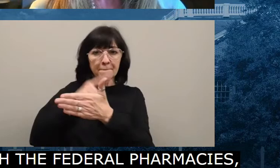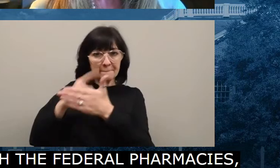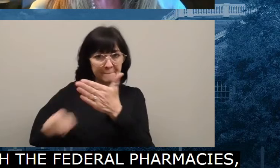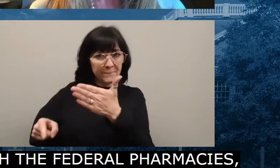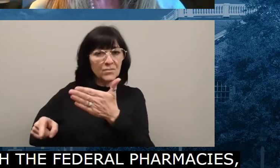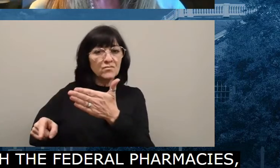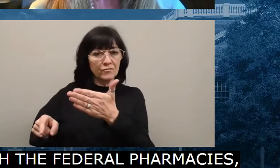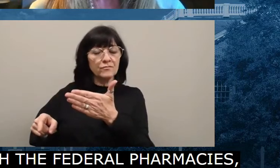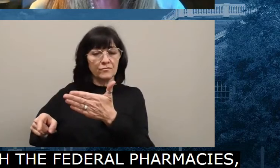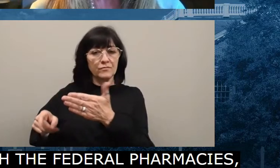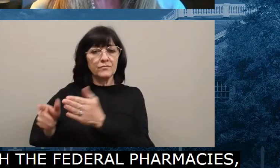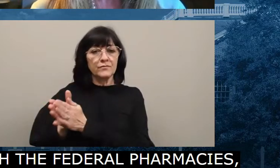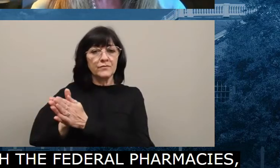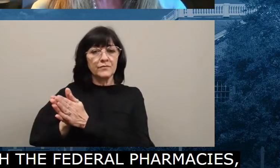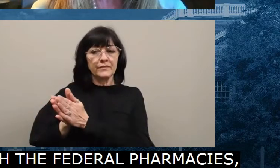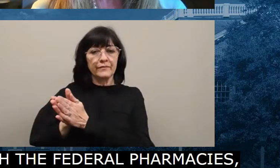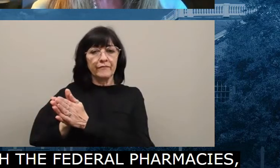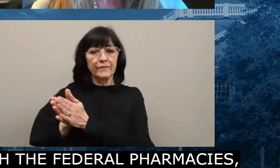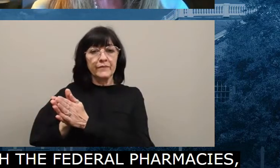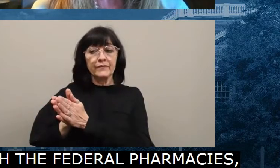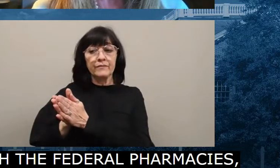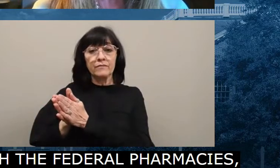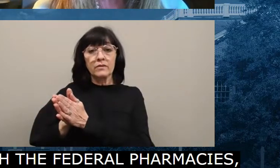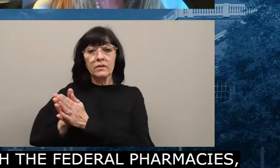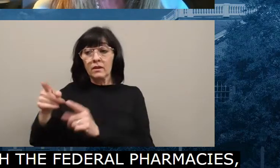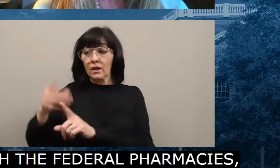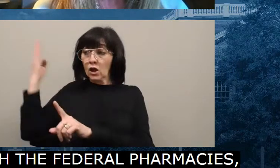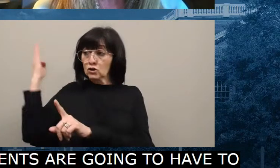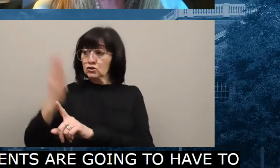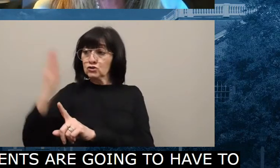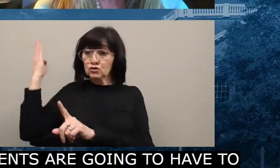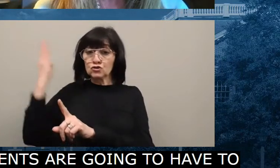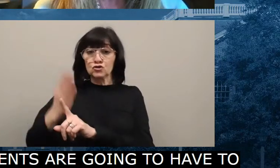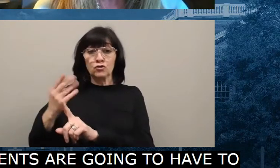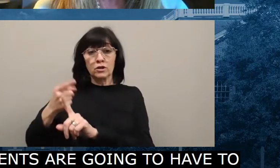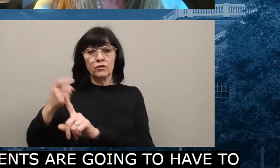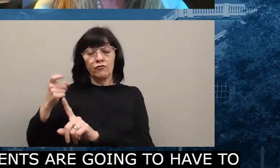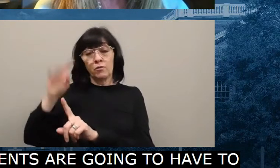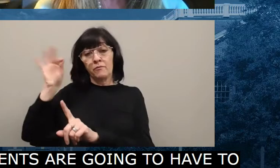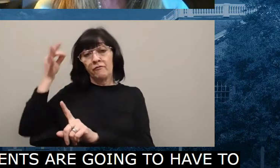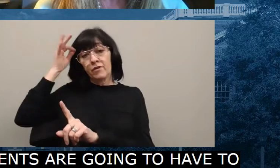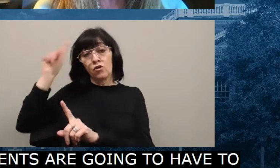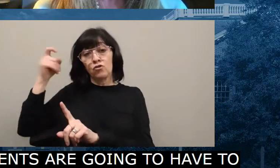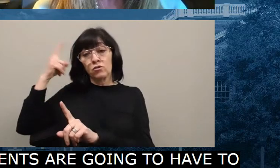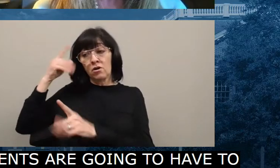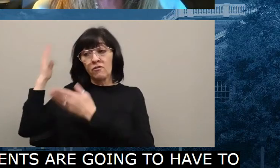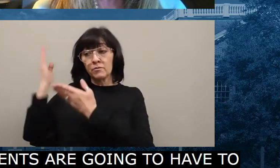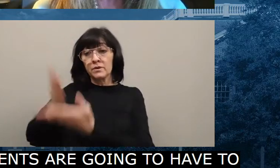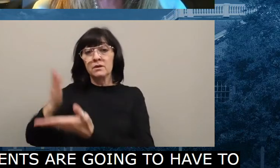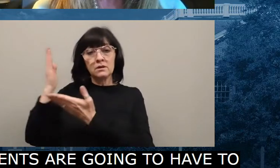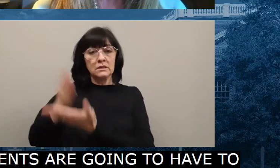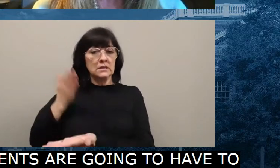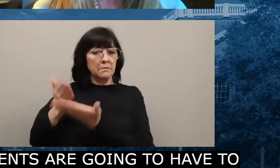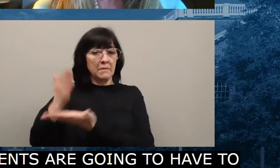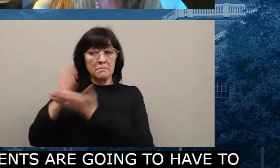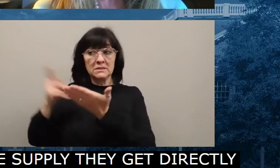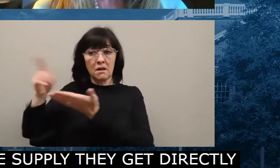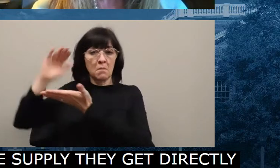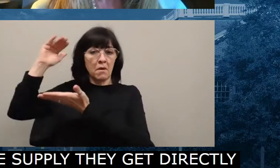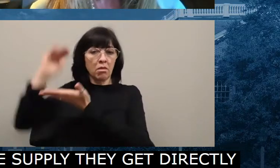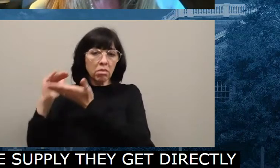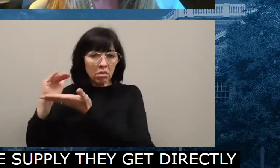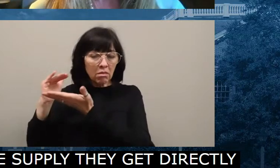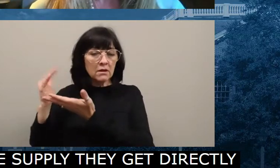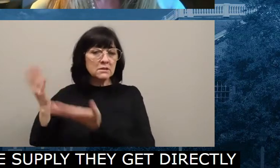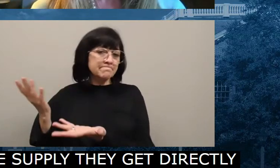get directly from the federal government, but we're hoping that it's just a short delay with the utmost of caution, and